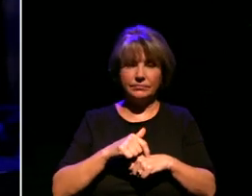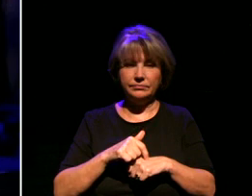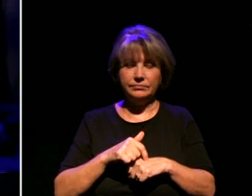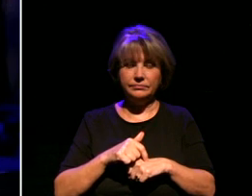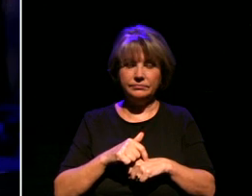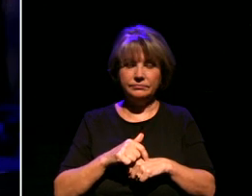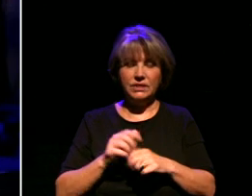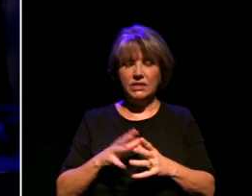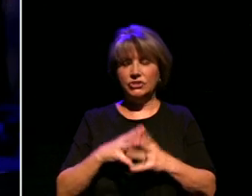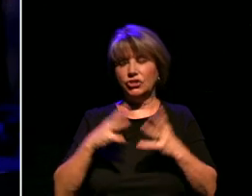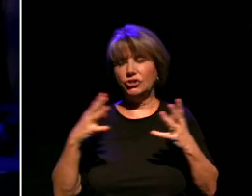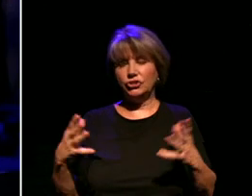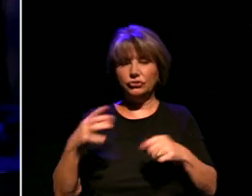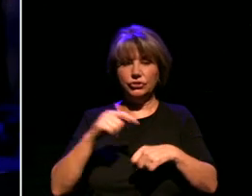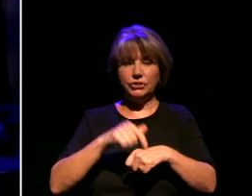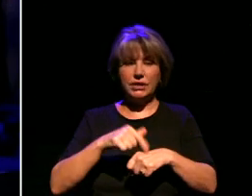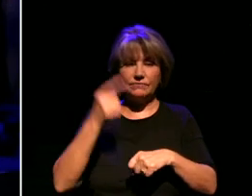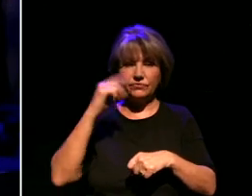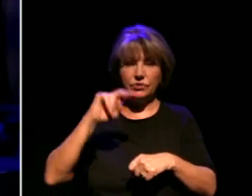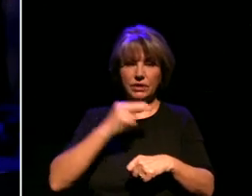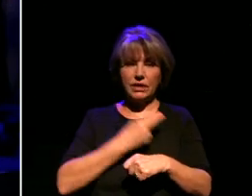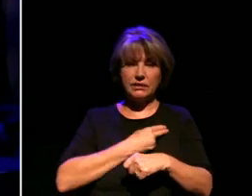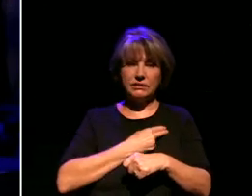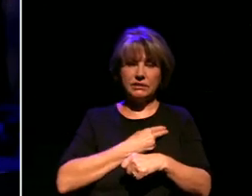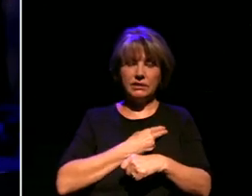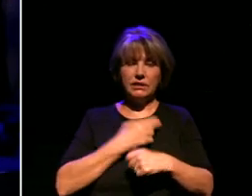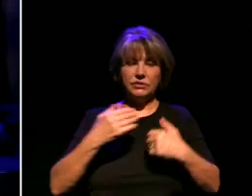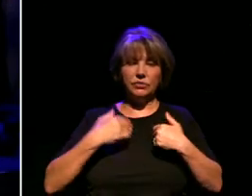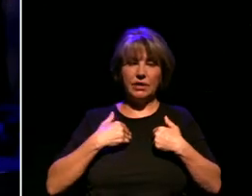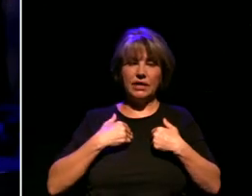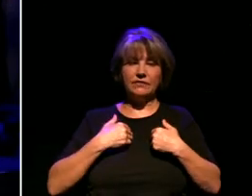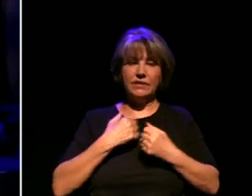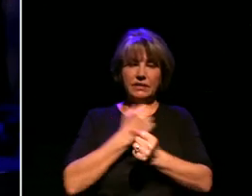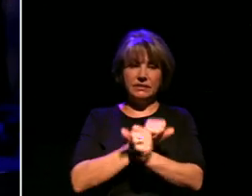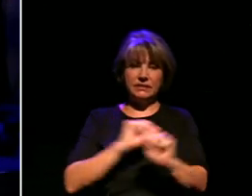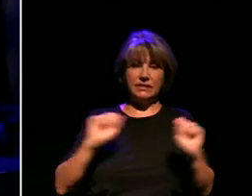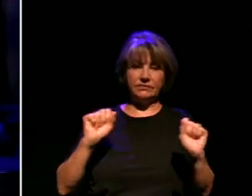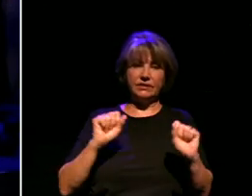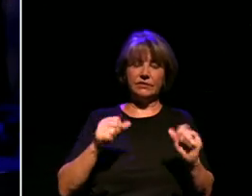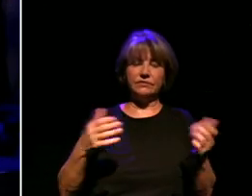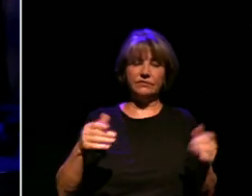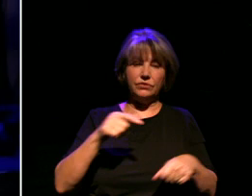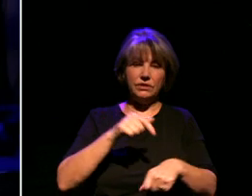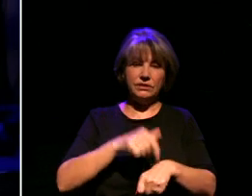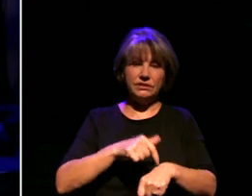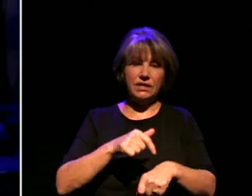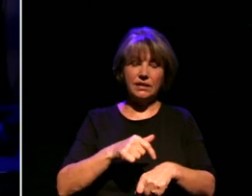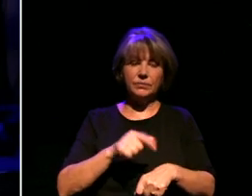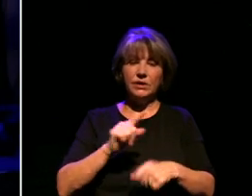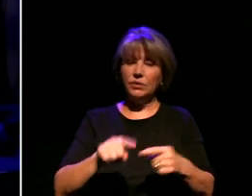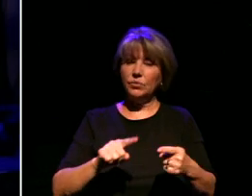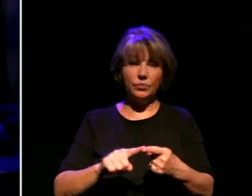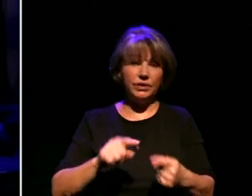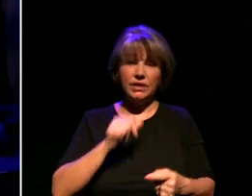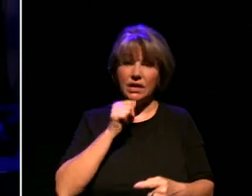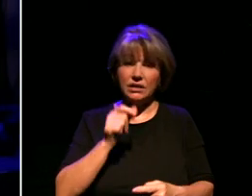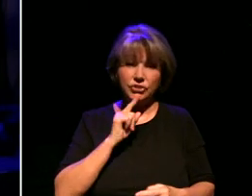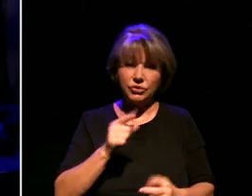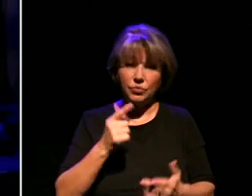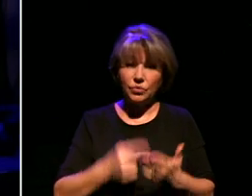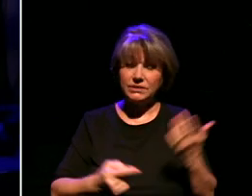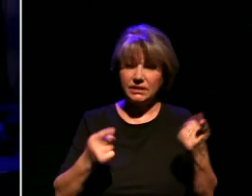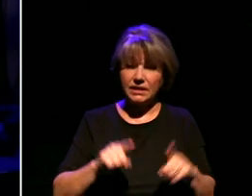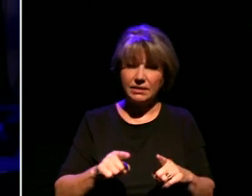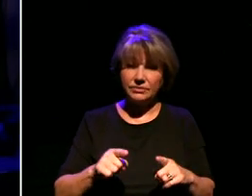and a huge time for us to have safety for uncertainties. And if we were to just project out the next several